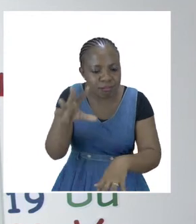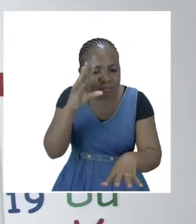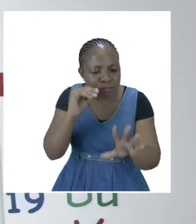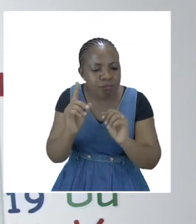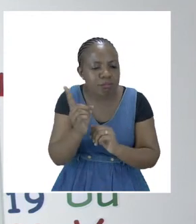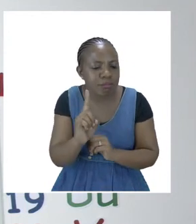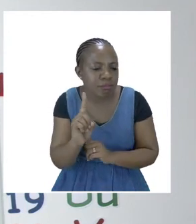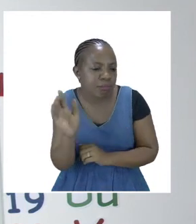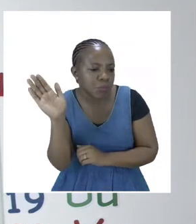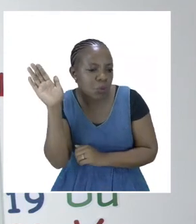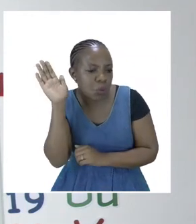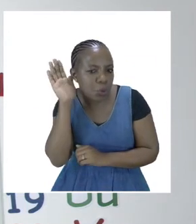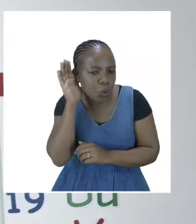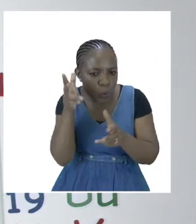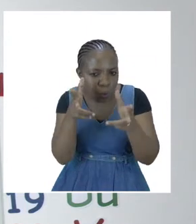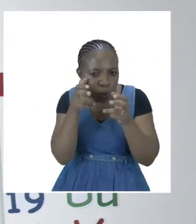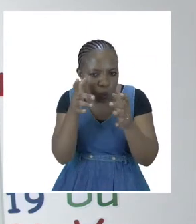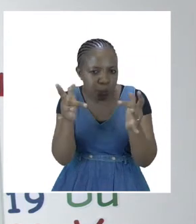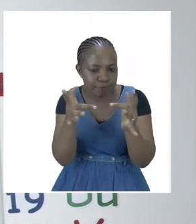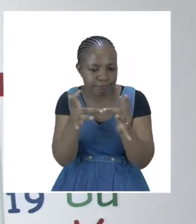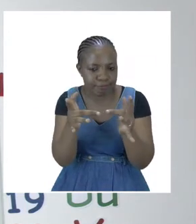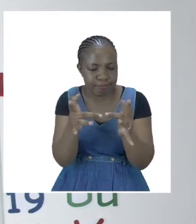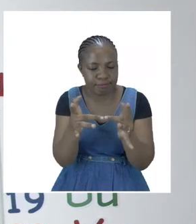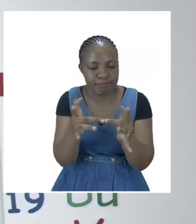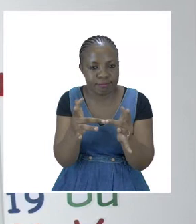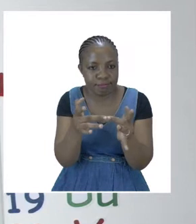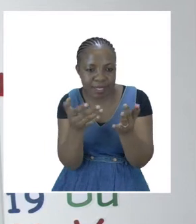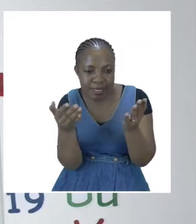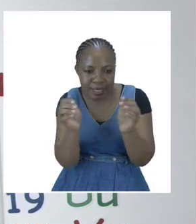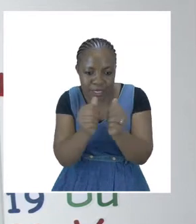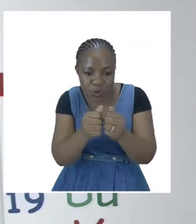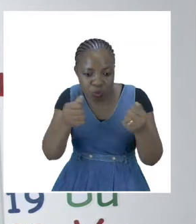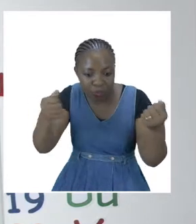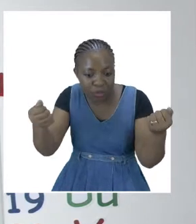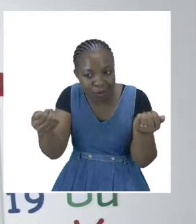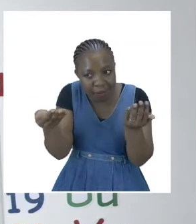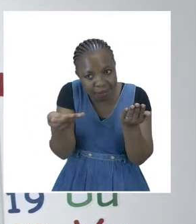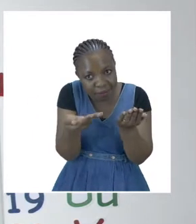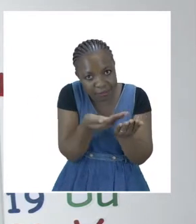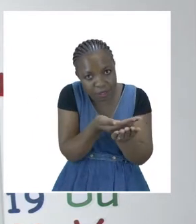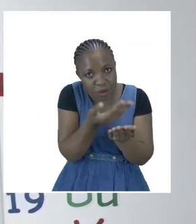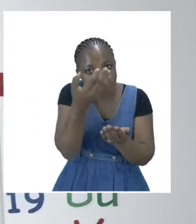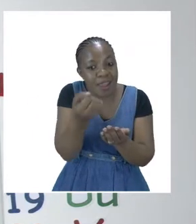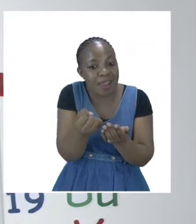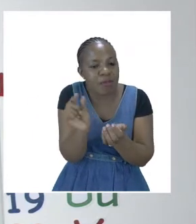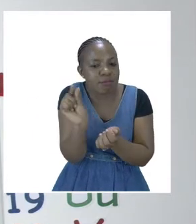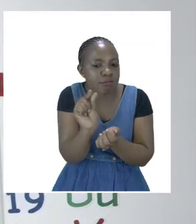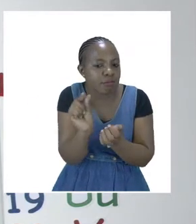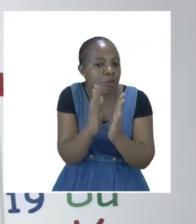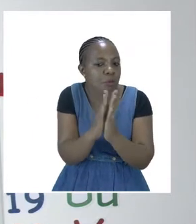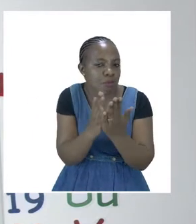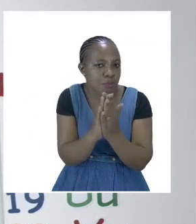or watching online. Inside the newspapers, there is an insert of the lesson